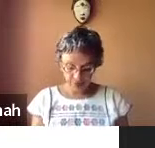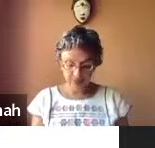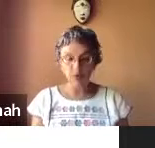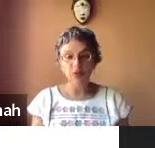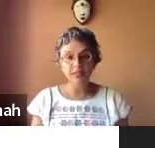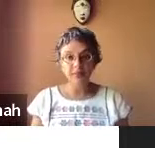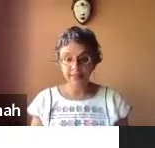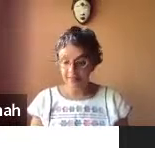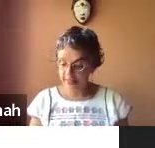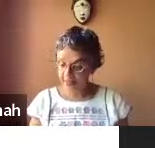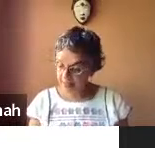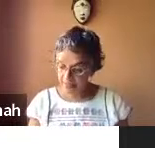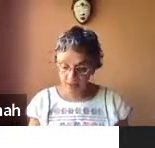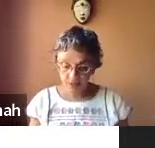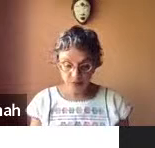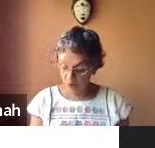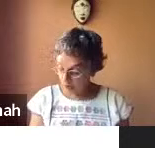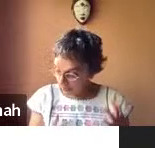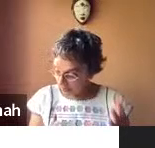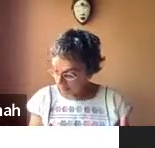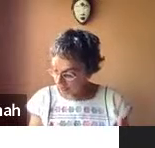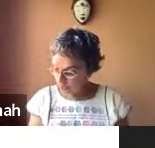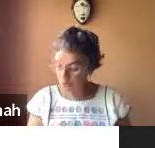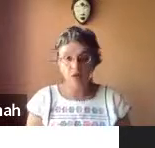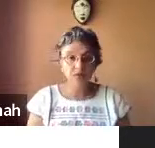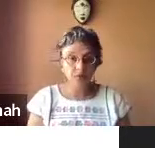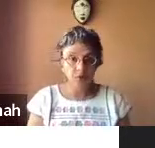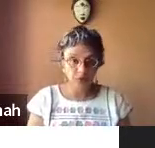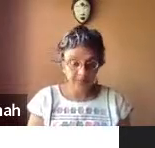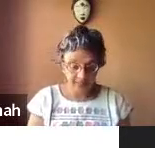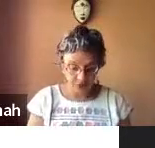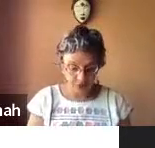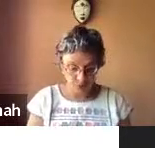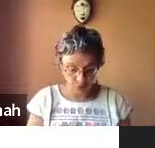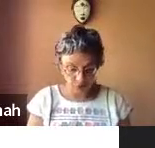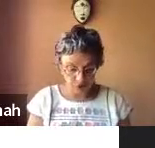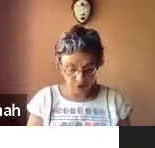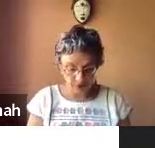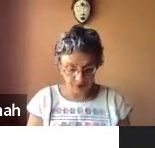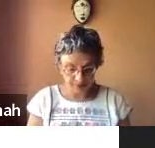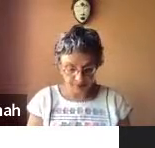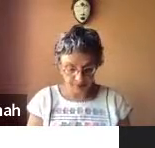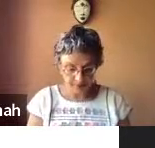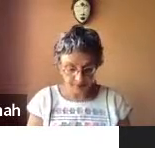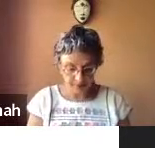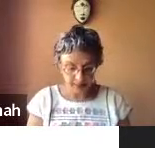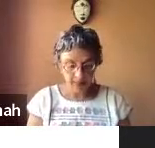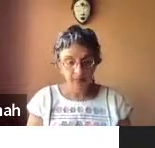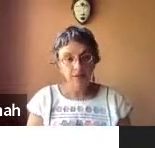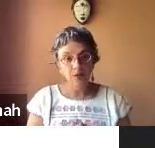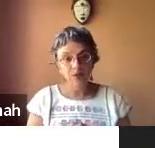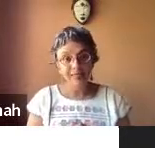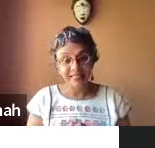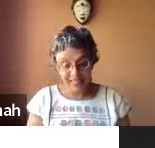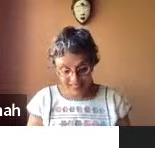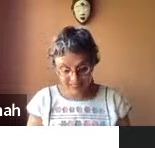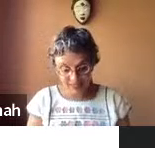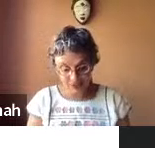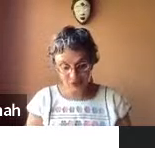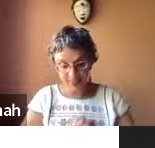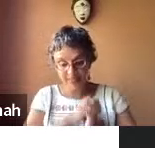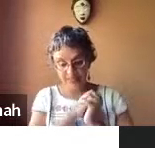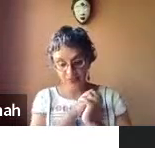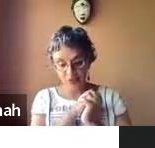unpaid care responsibilities for the so-called formal sector workers. Only